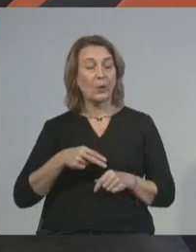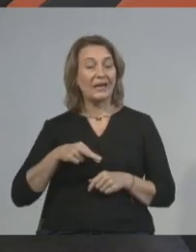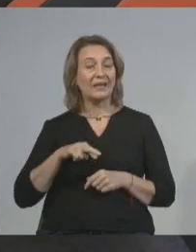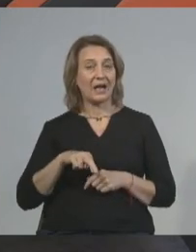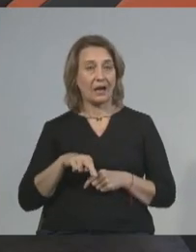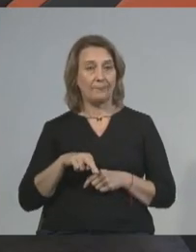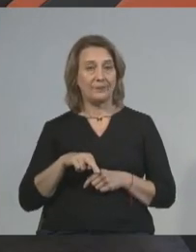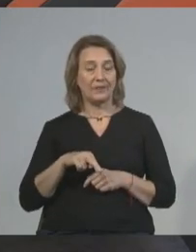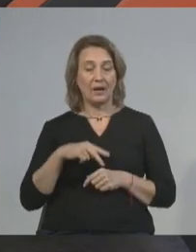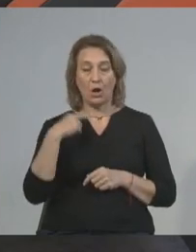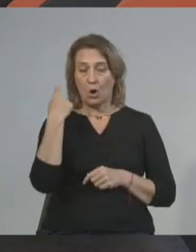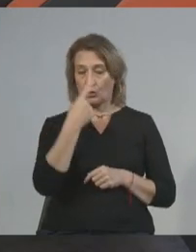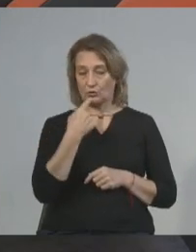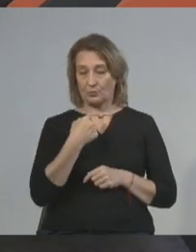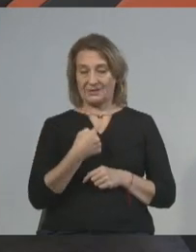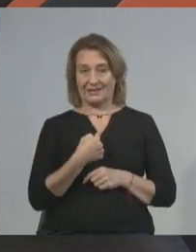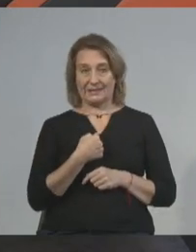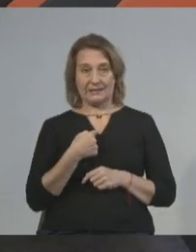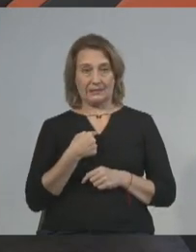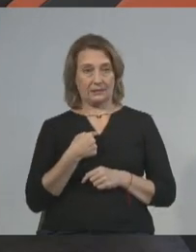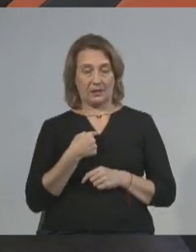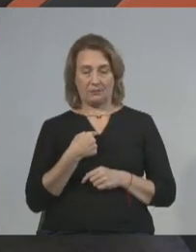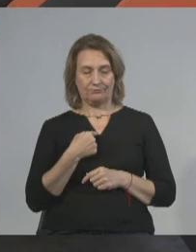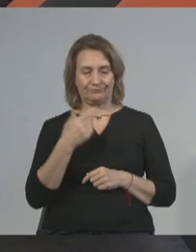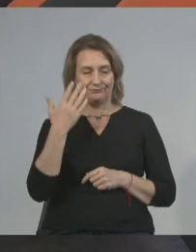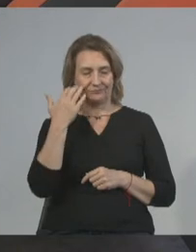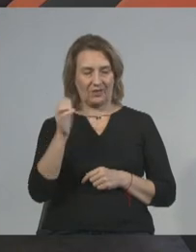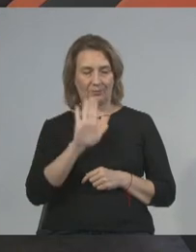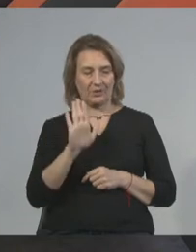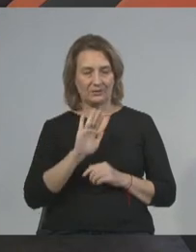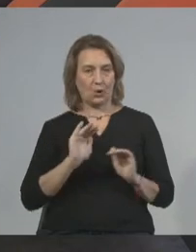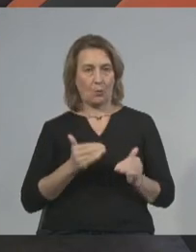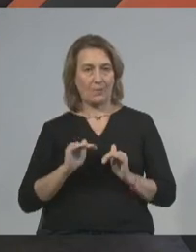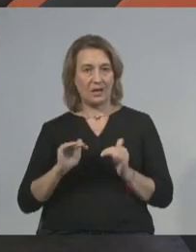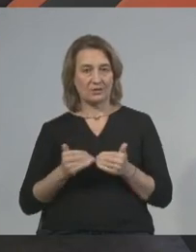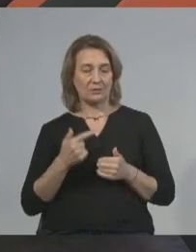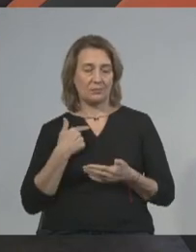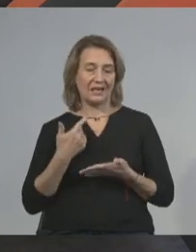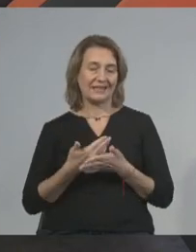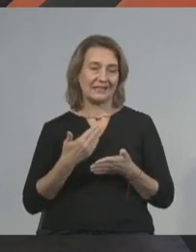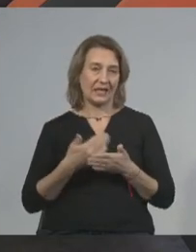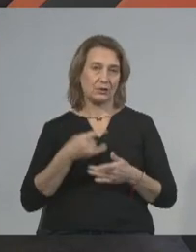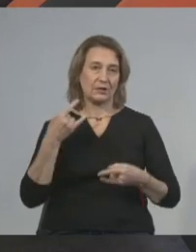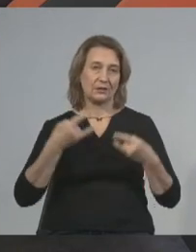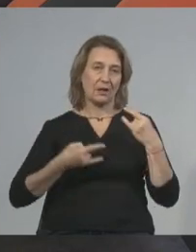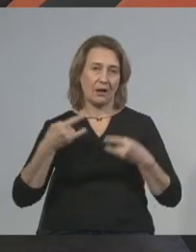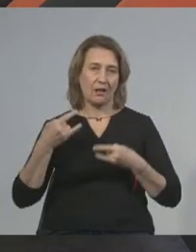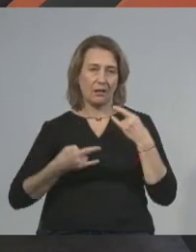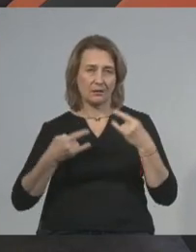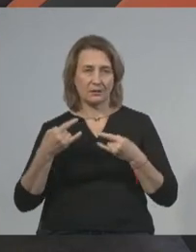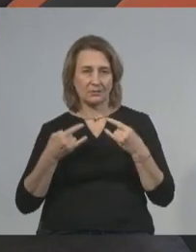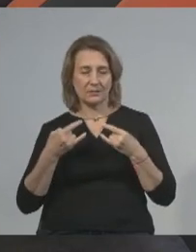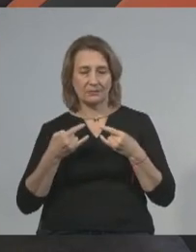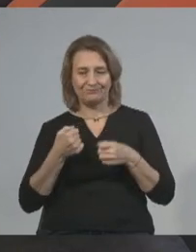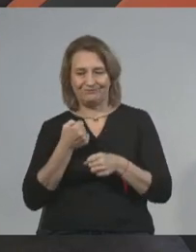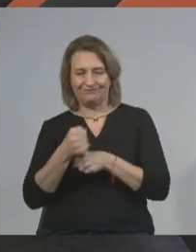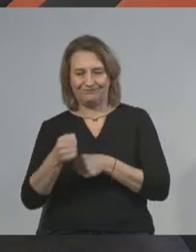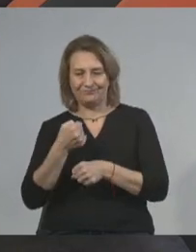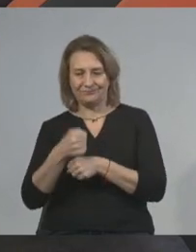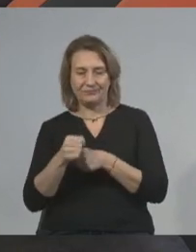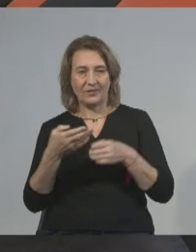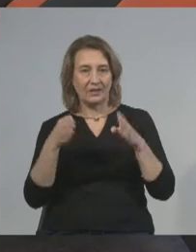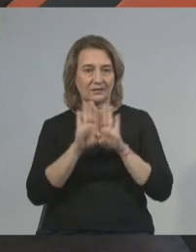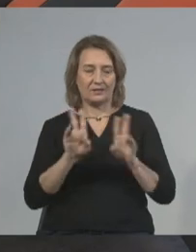first it seems personally i do not support big restrictions or limitations so you